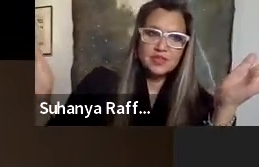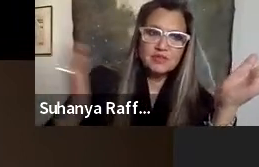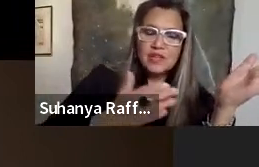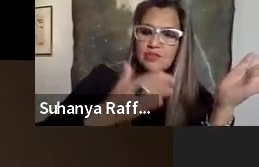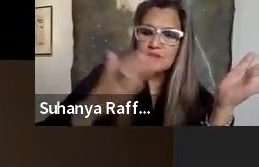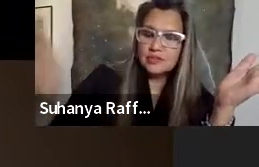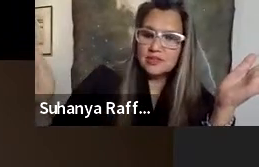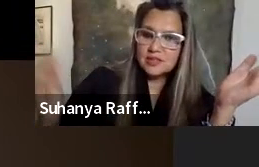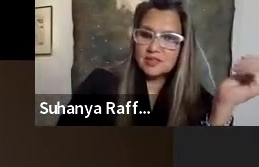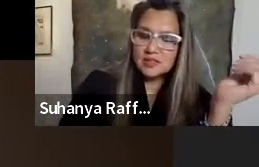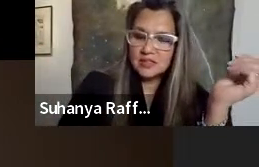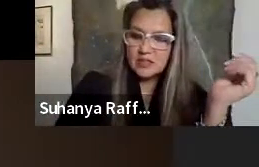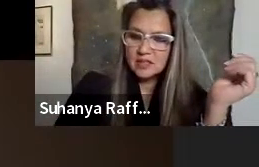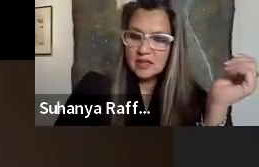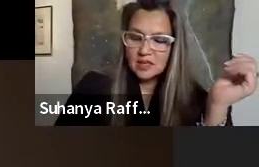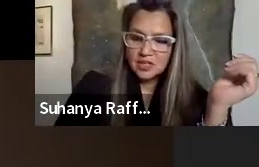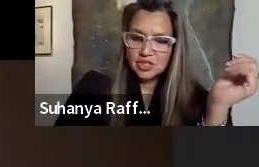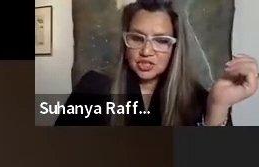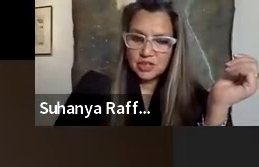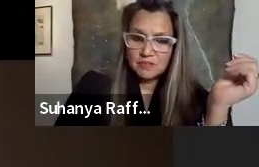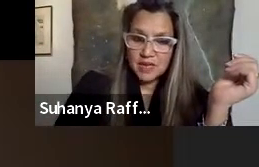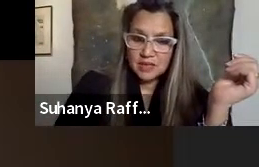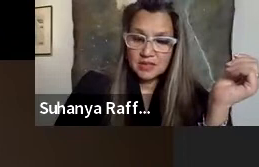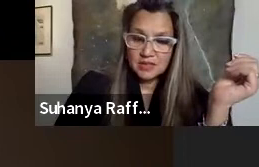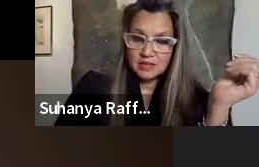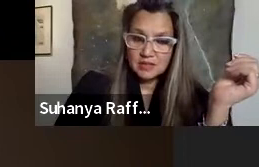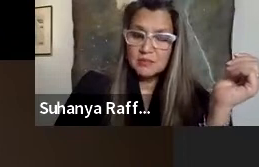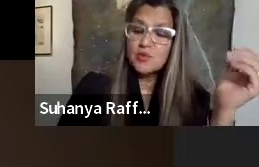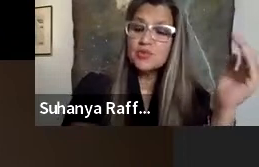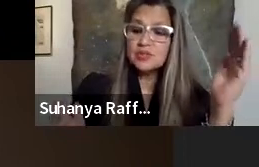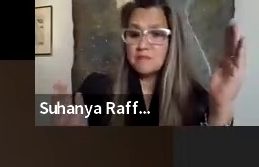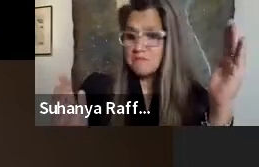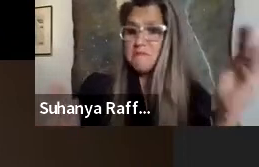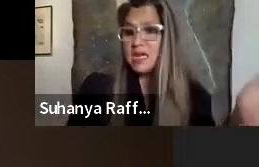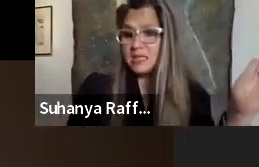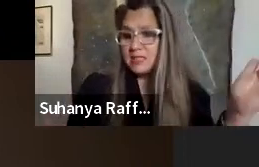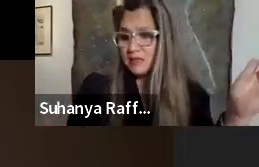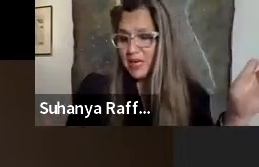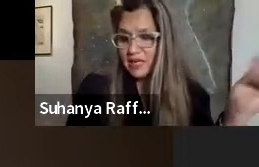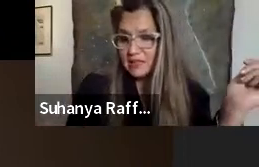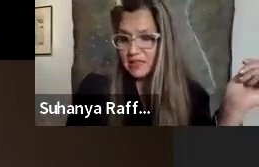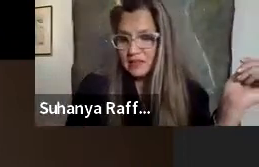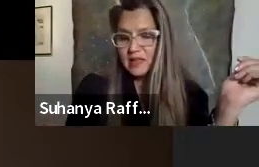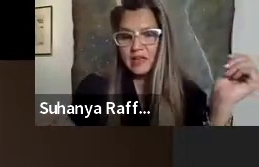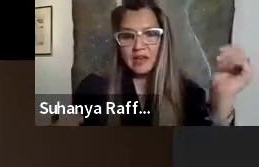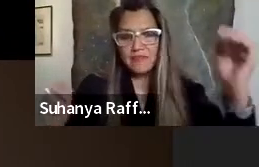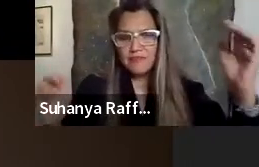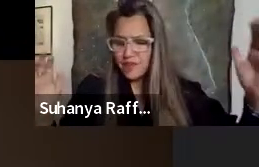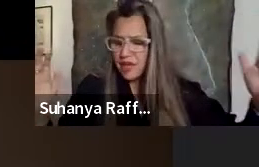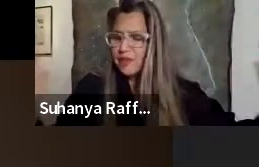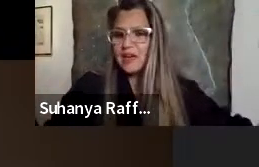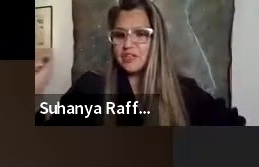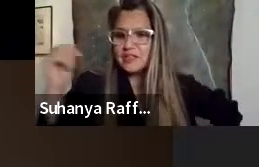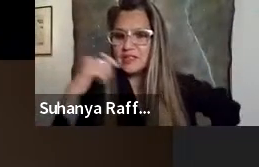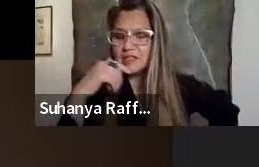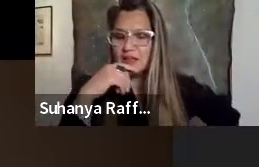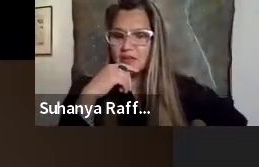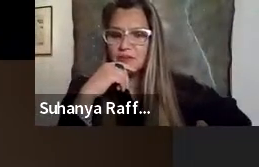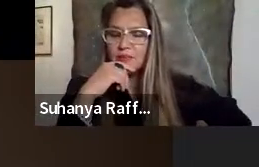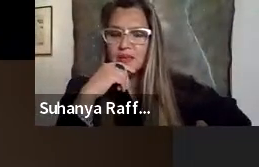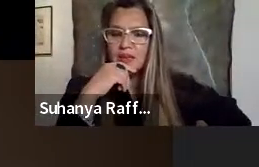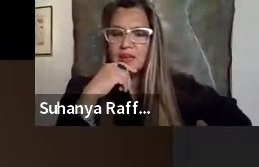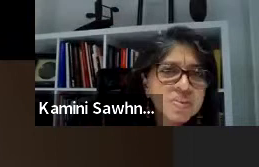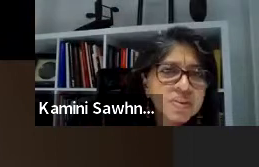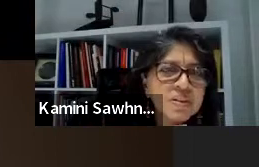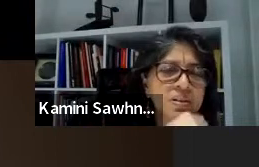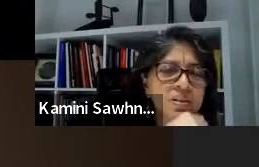50s right through to the 60s, she makes the most amazing paintings. They are very large in